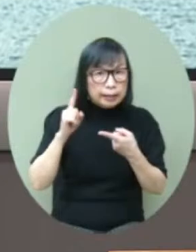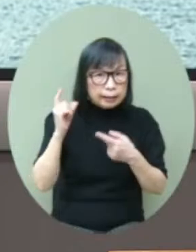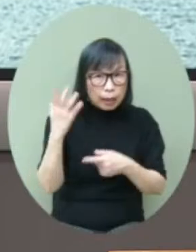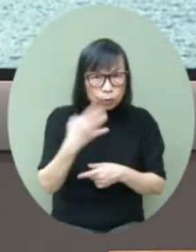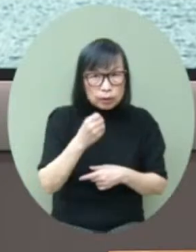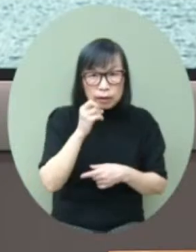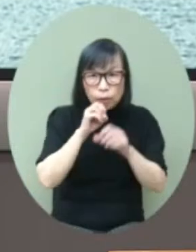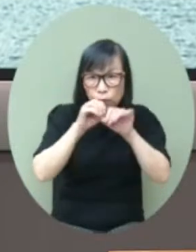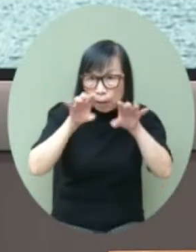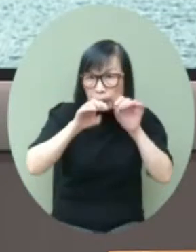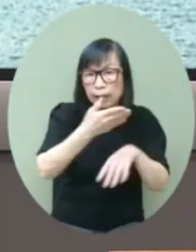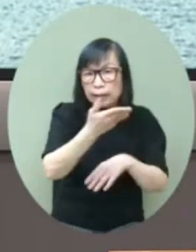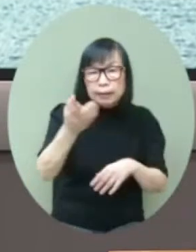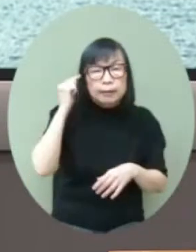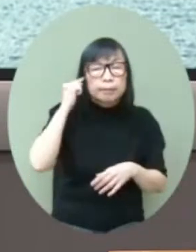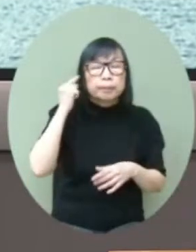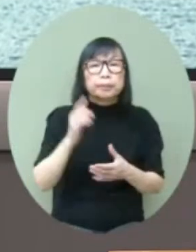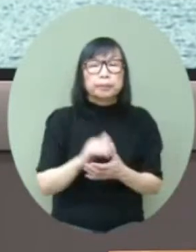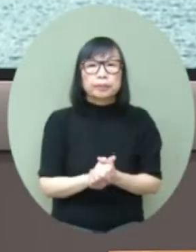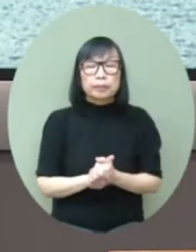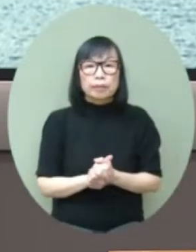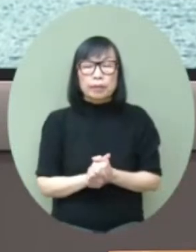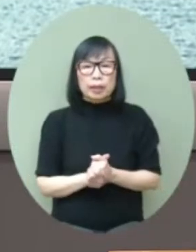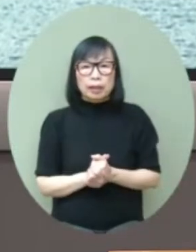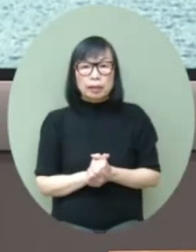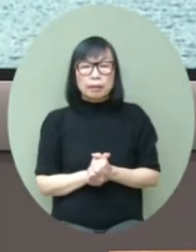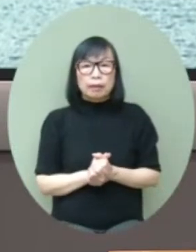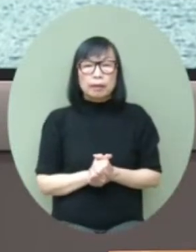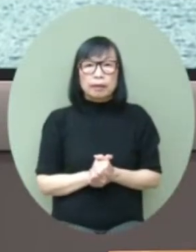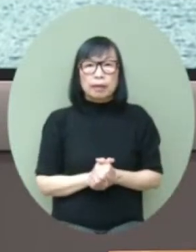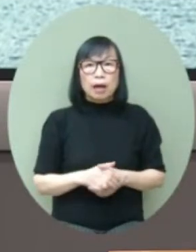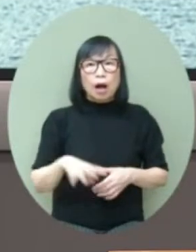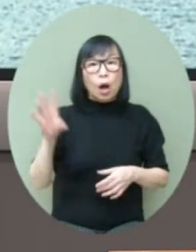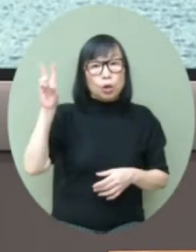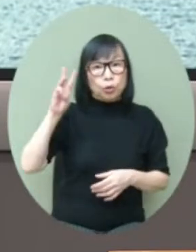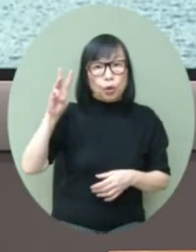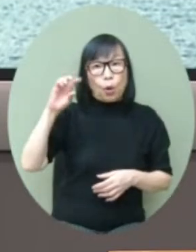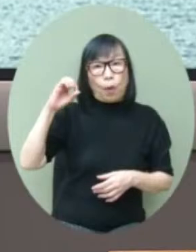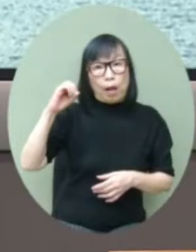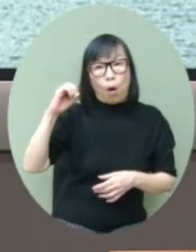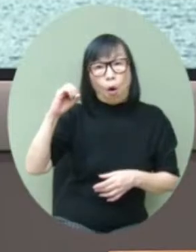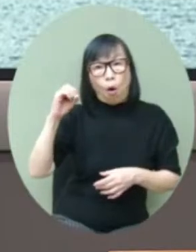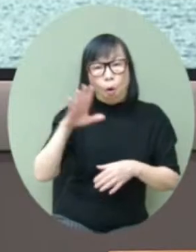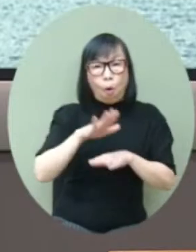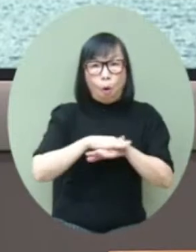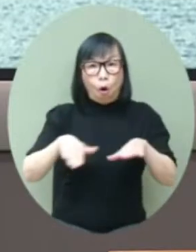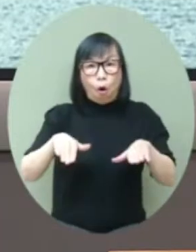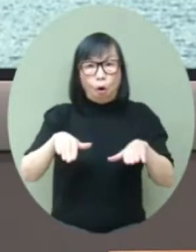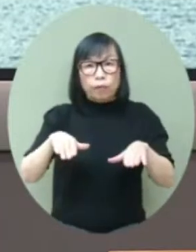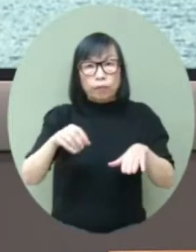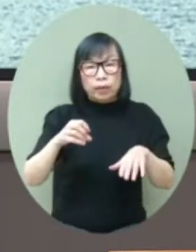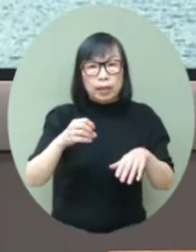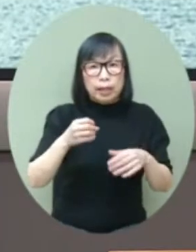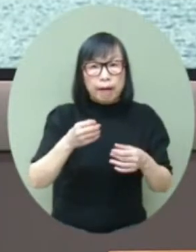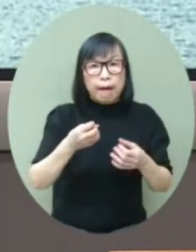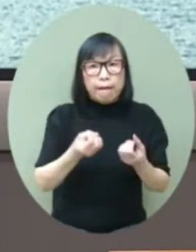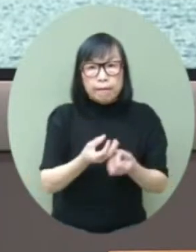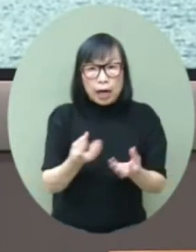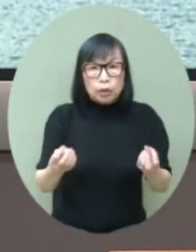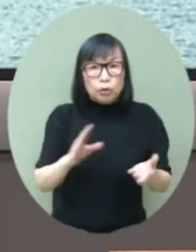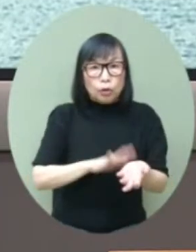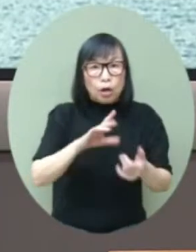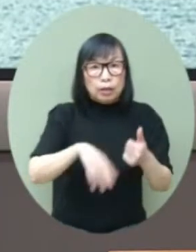there is anything new, we would bring you up to date immediately. As to the